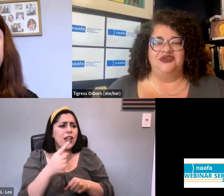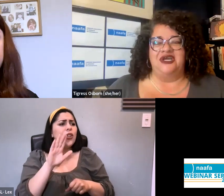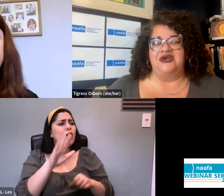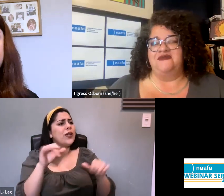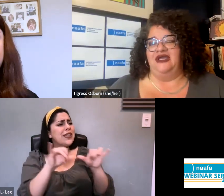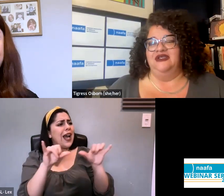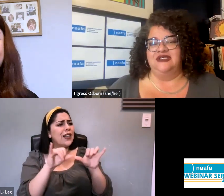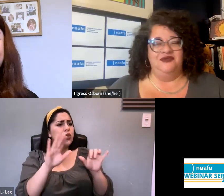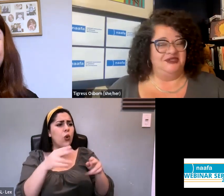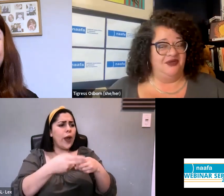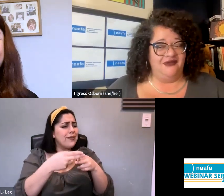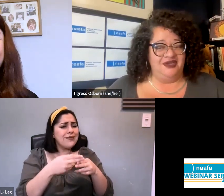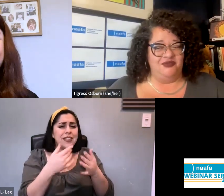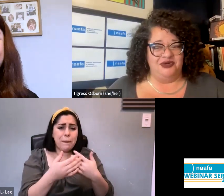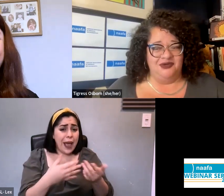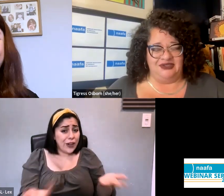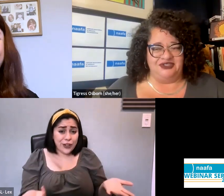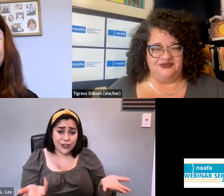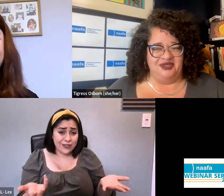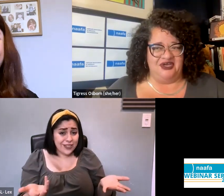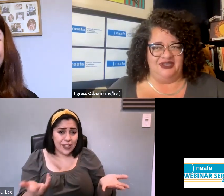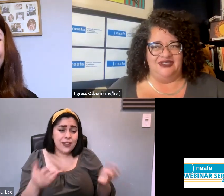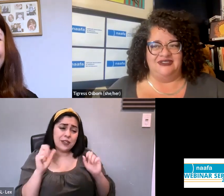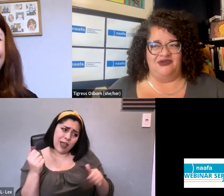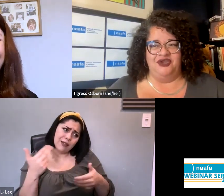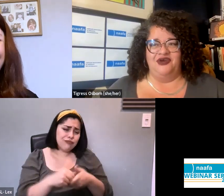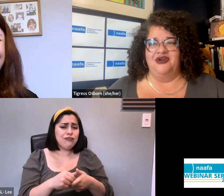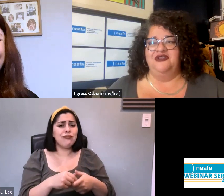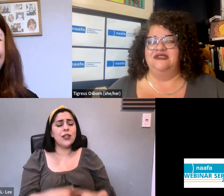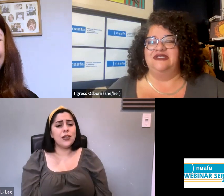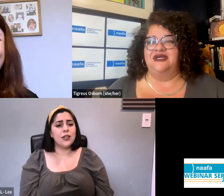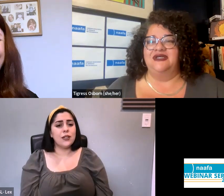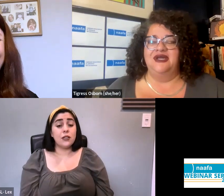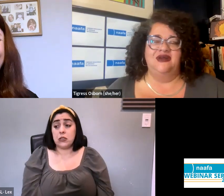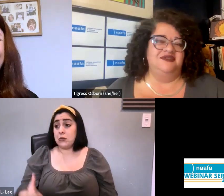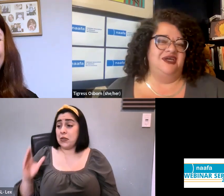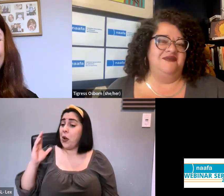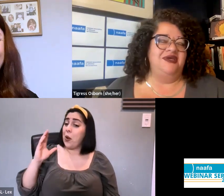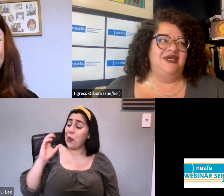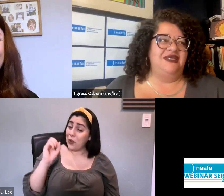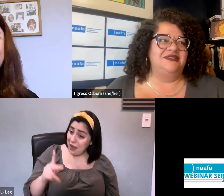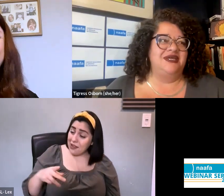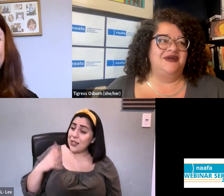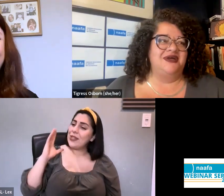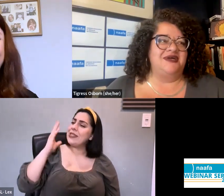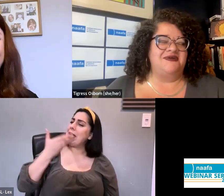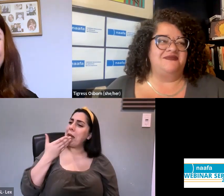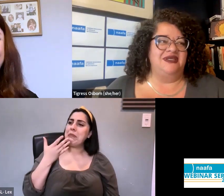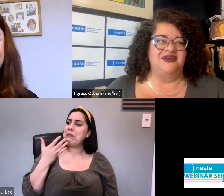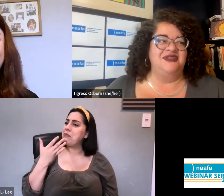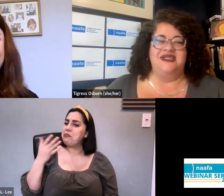Well, Adrienne, it looks like we don't have any more questions from the audience and are close to our cutoff time. Is